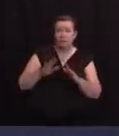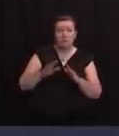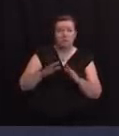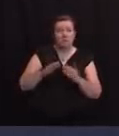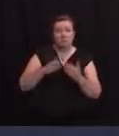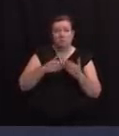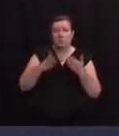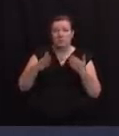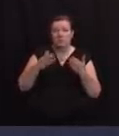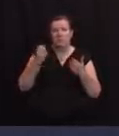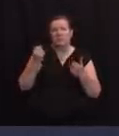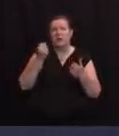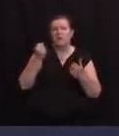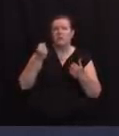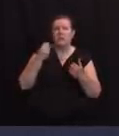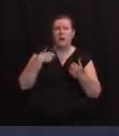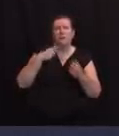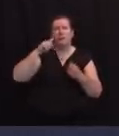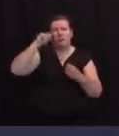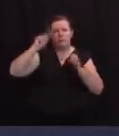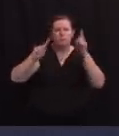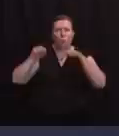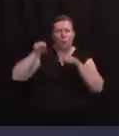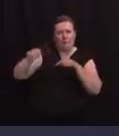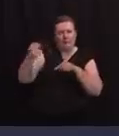isolated thunderstorms, but